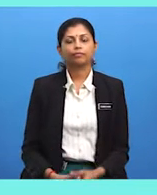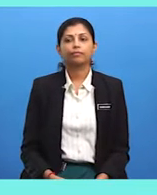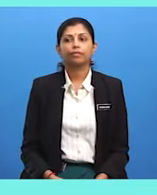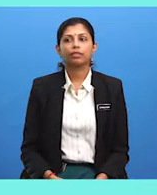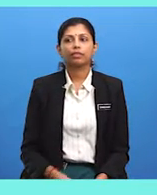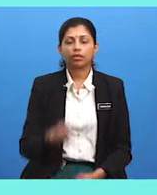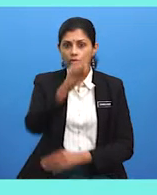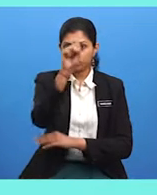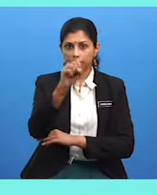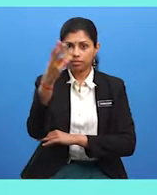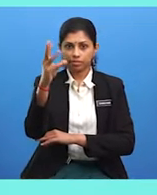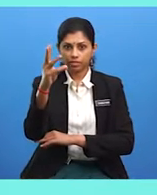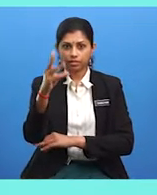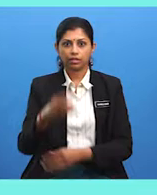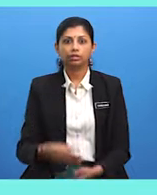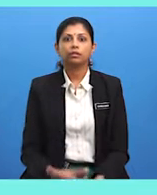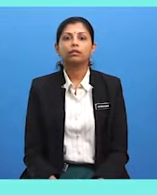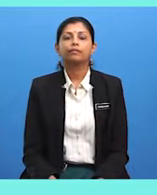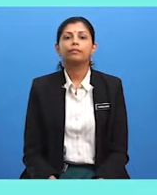look at the next question.